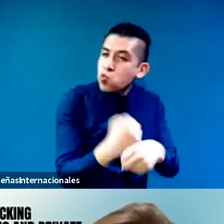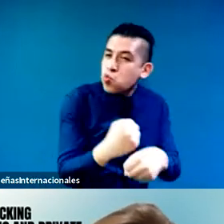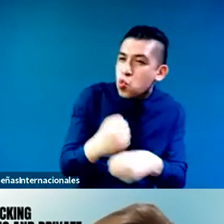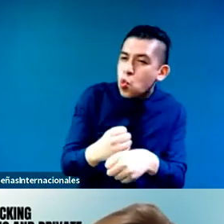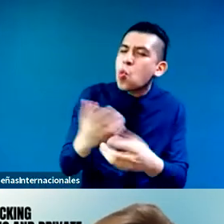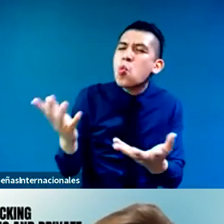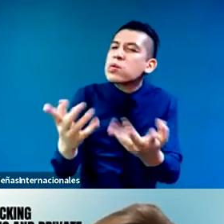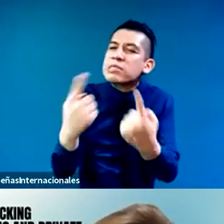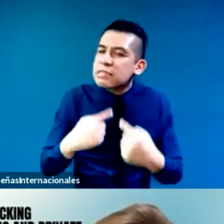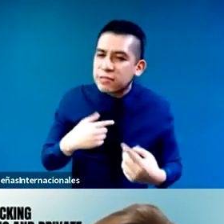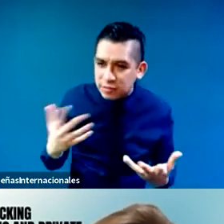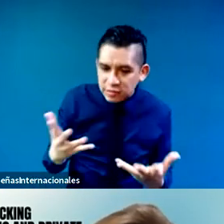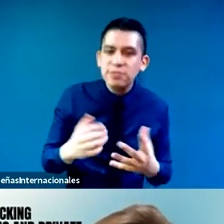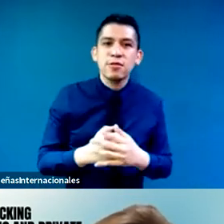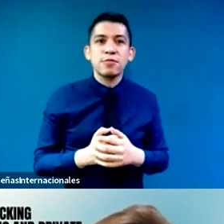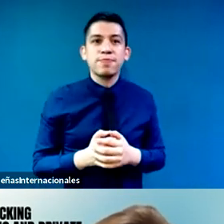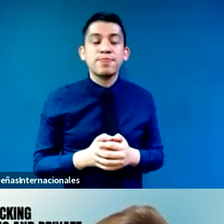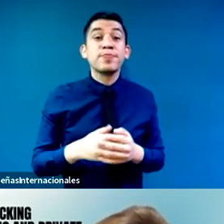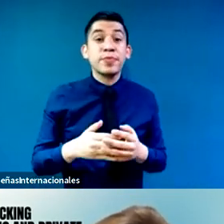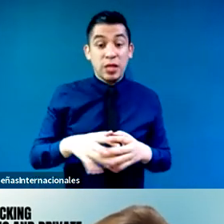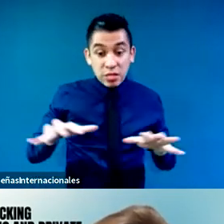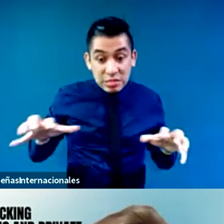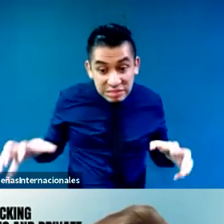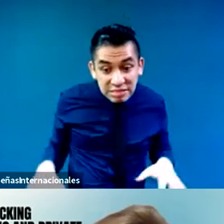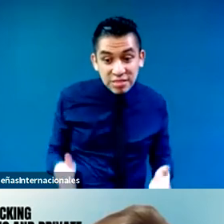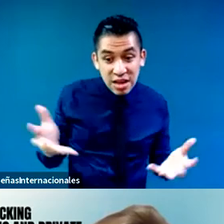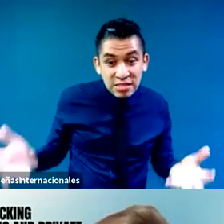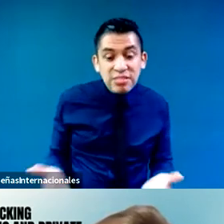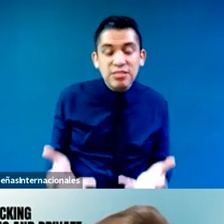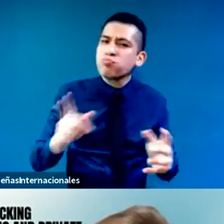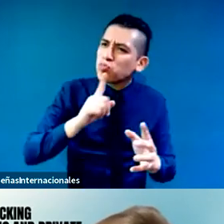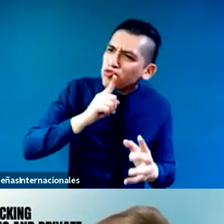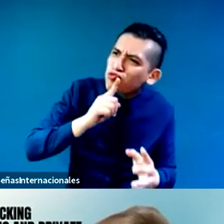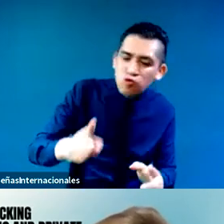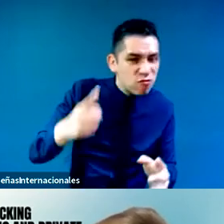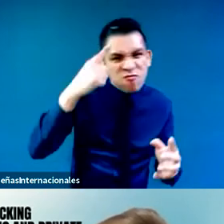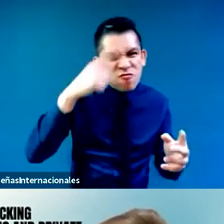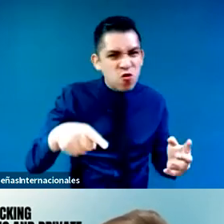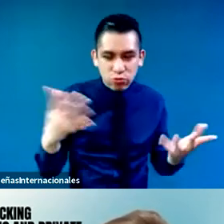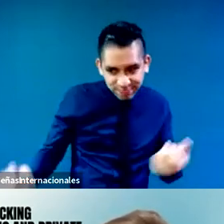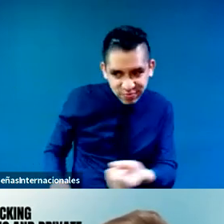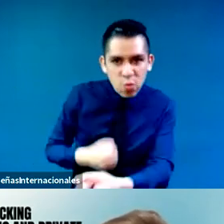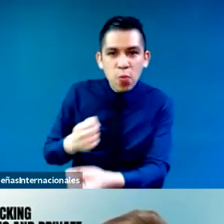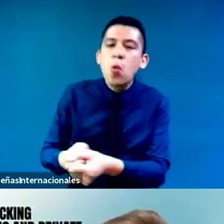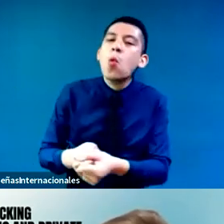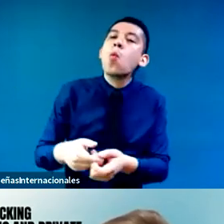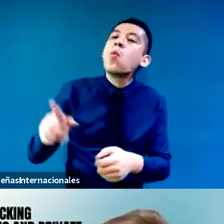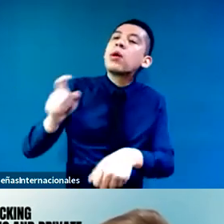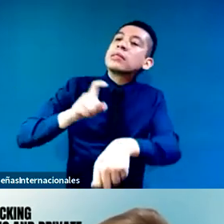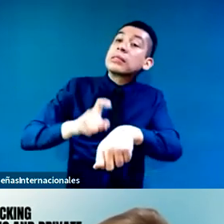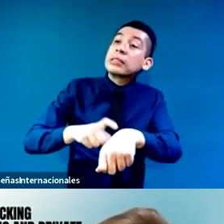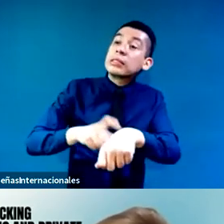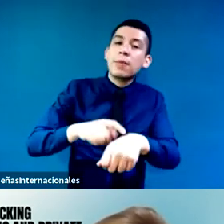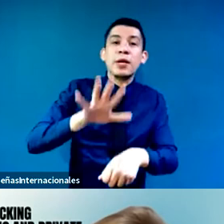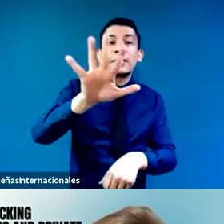you to please keep your remarks to 5 minutes in the interest of making it through our very packed agenda